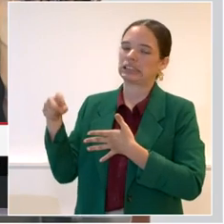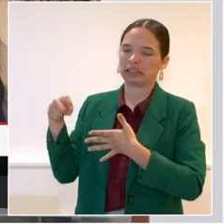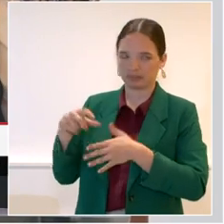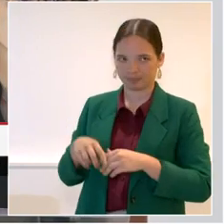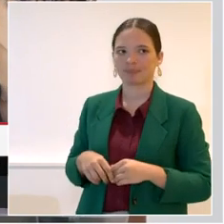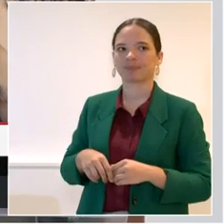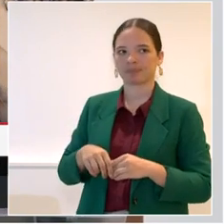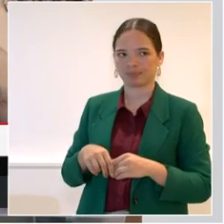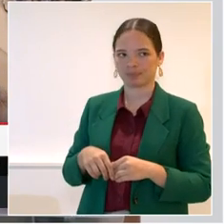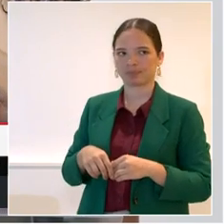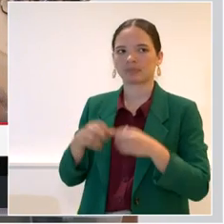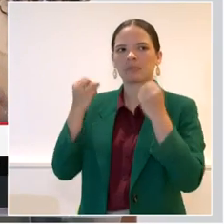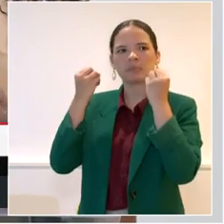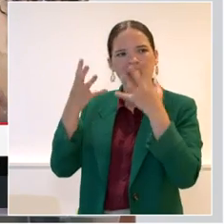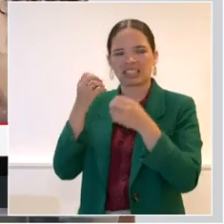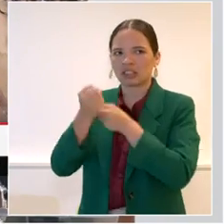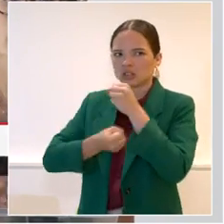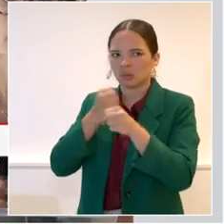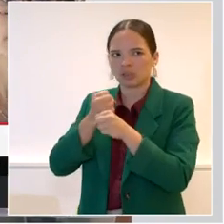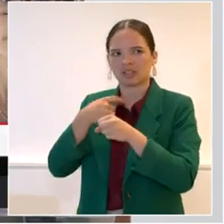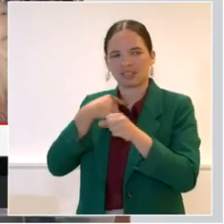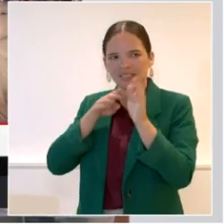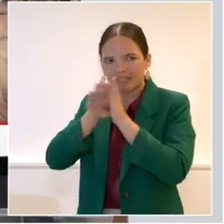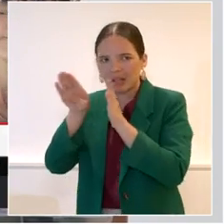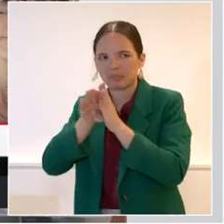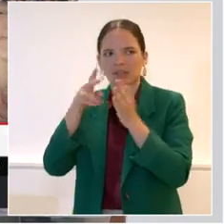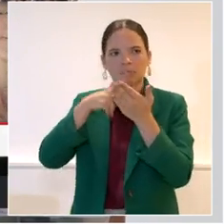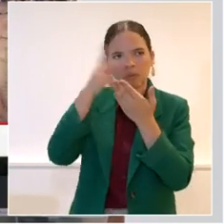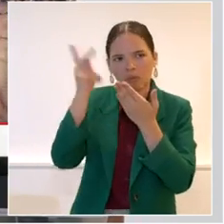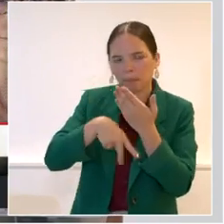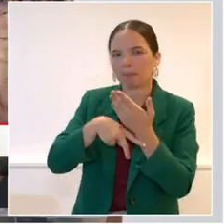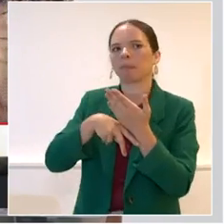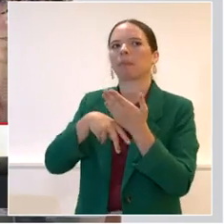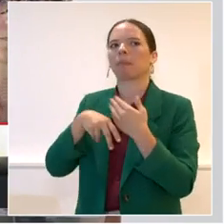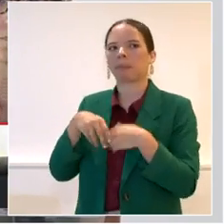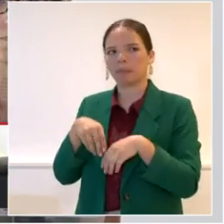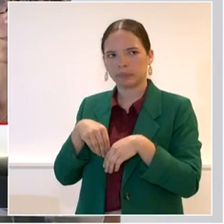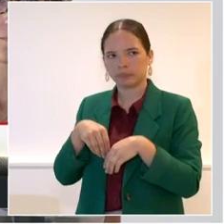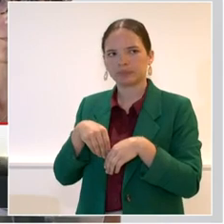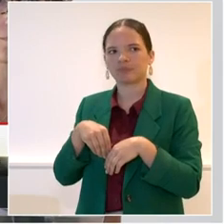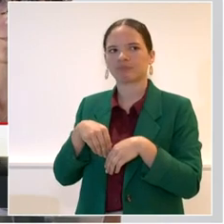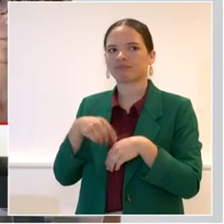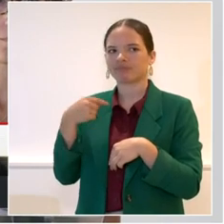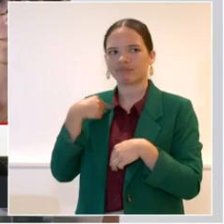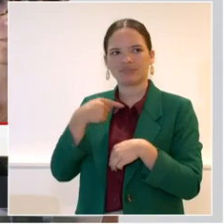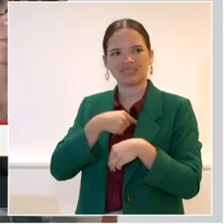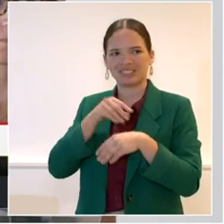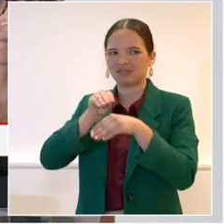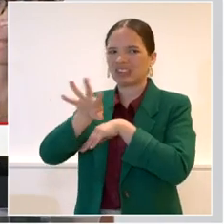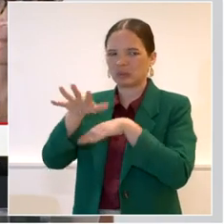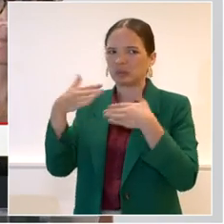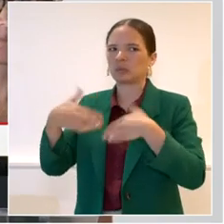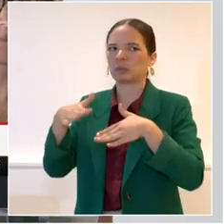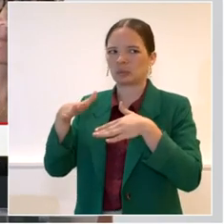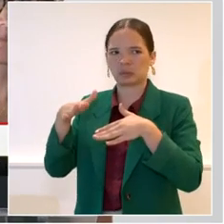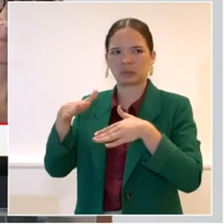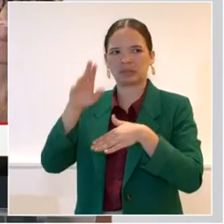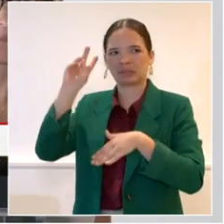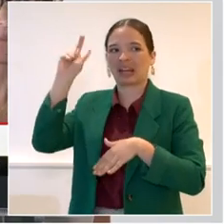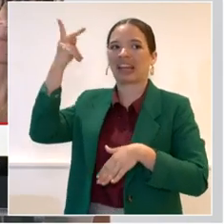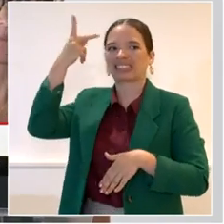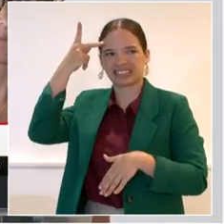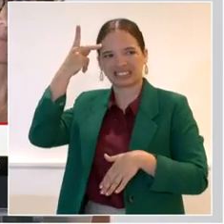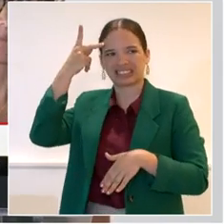of years so many different programs that's surrounded by a lot of bureaucracy and hoops that